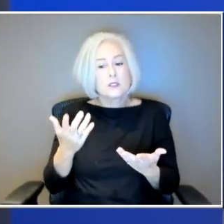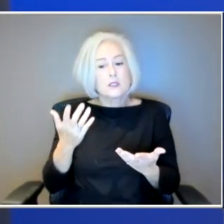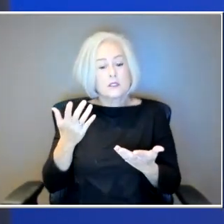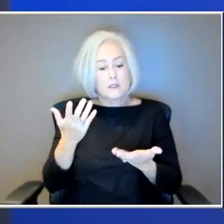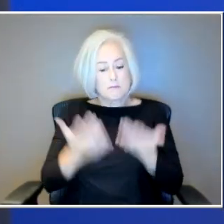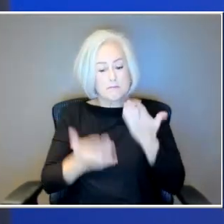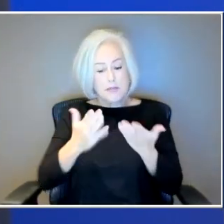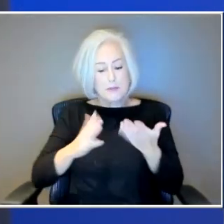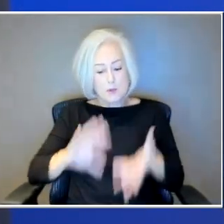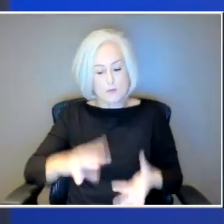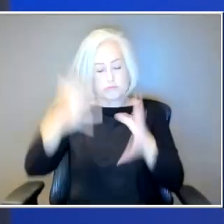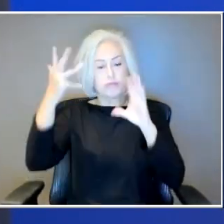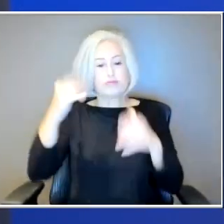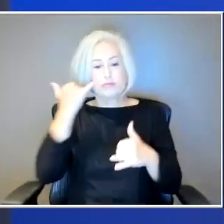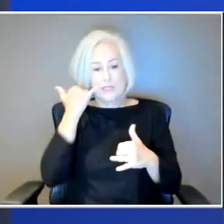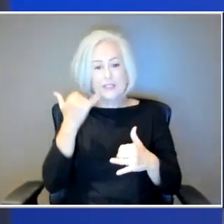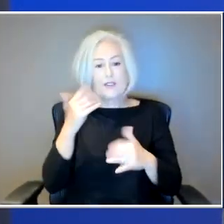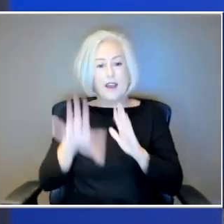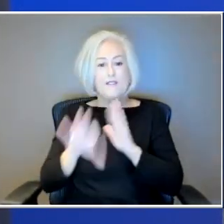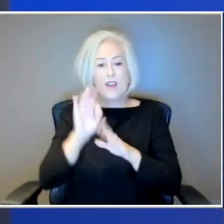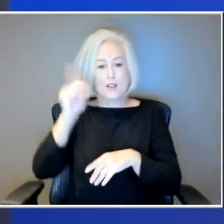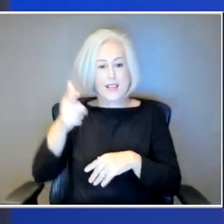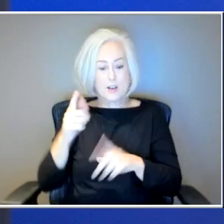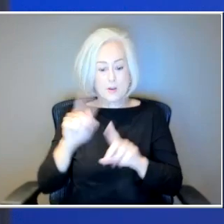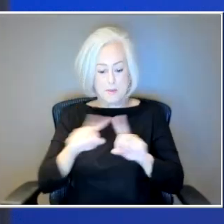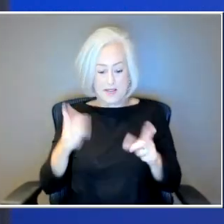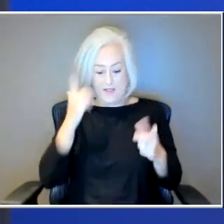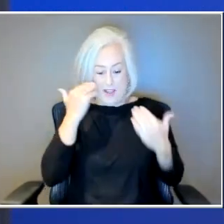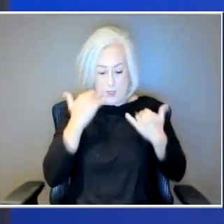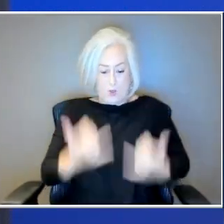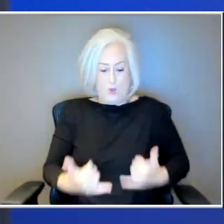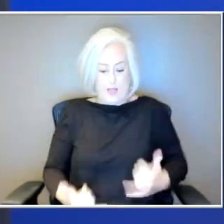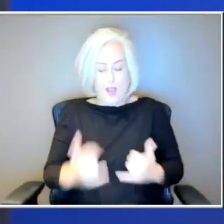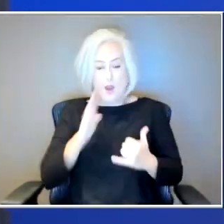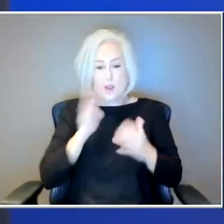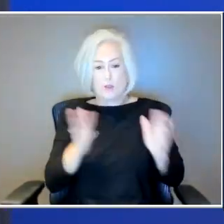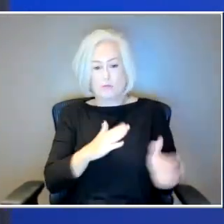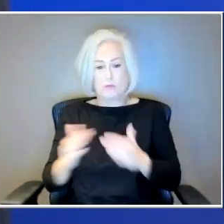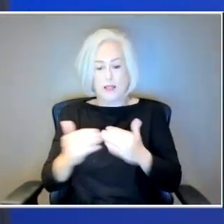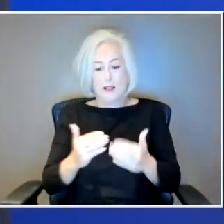just got that off my table to start, my